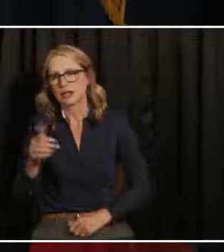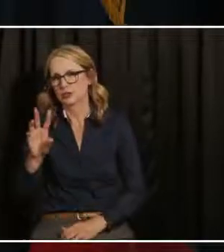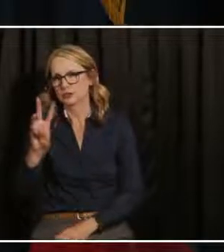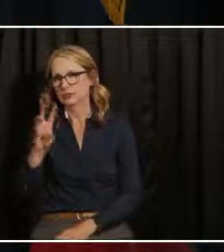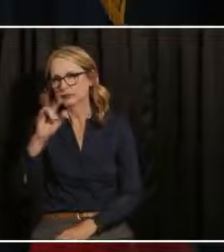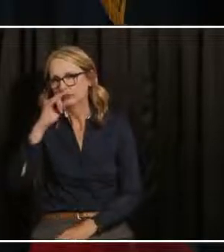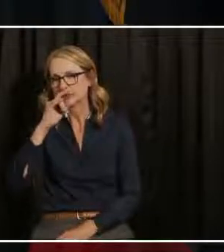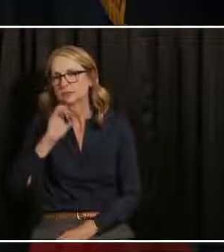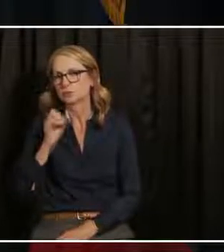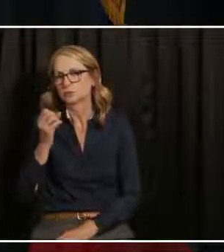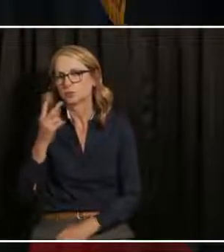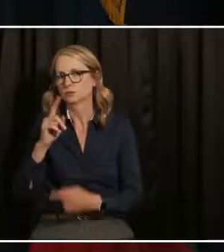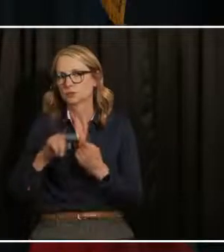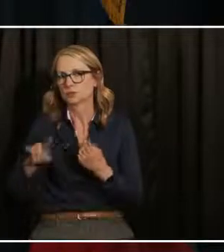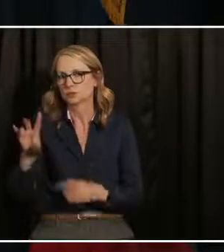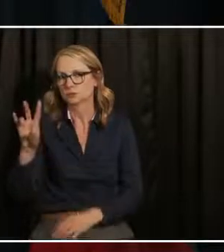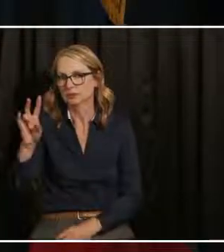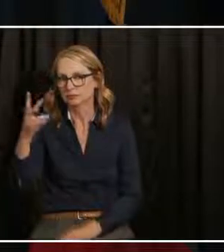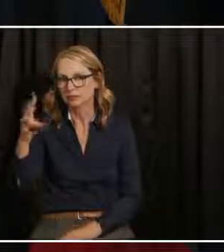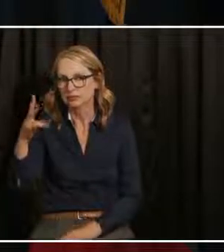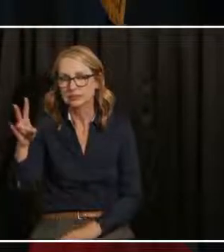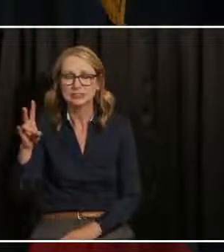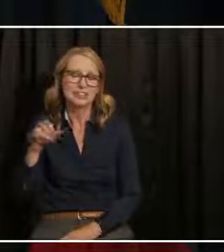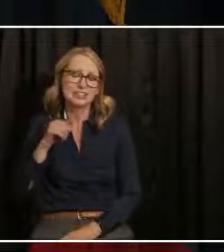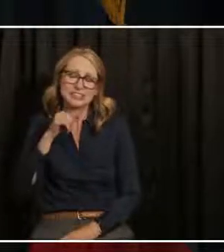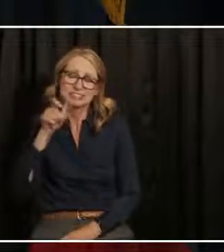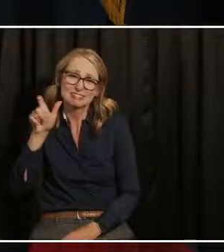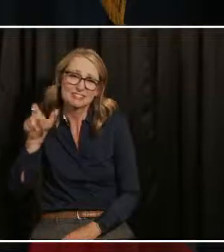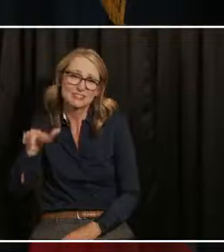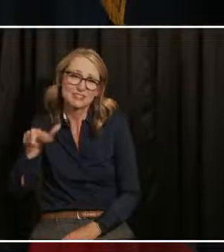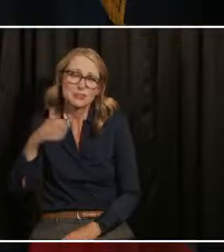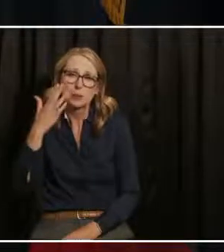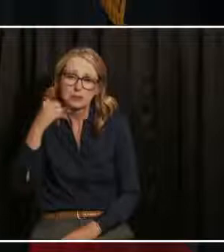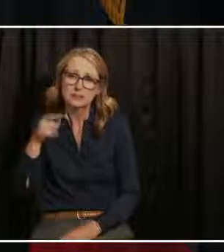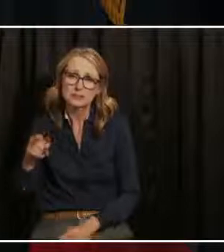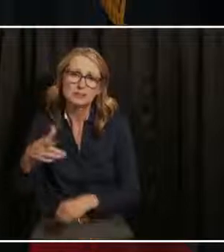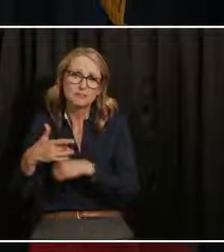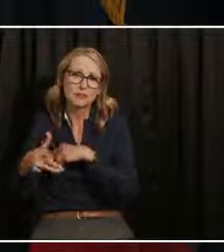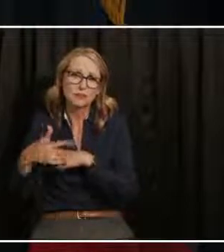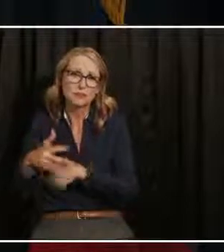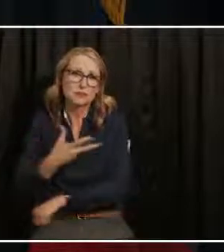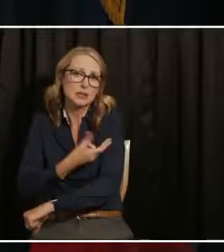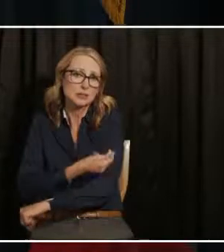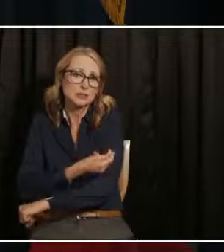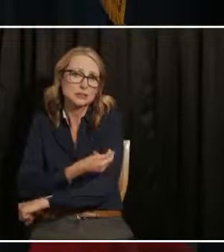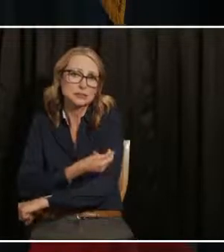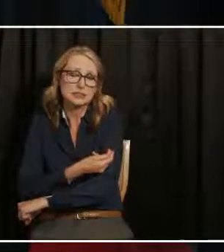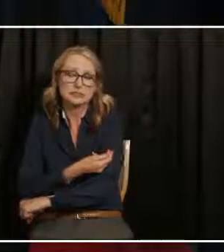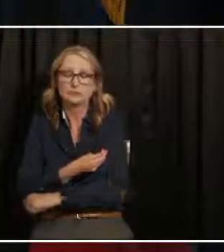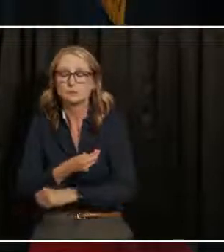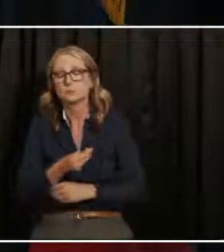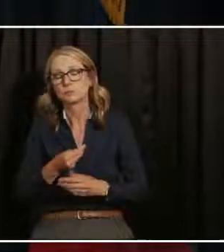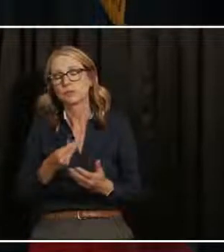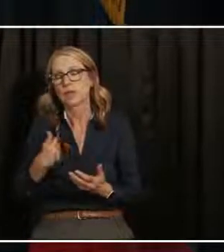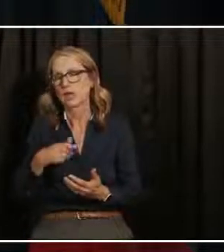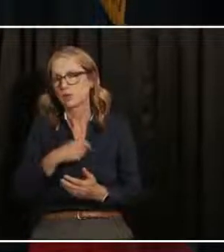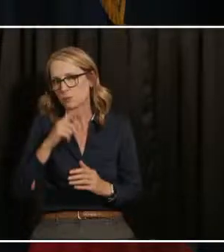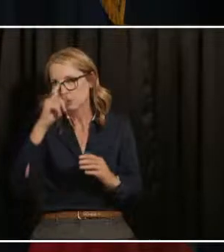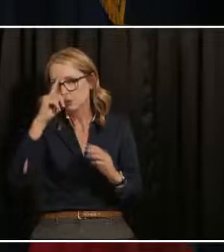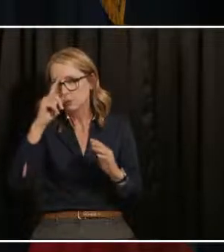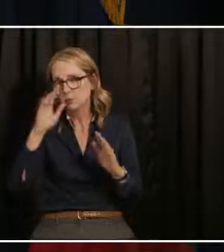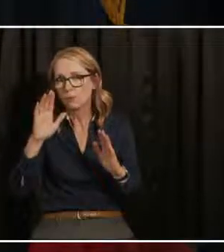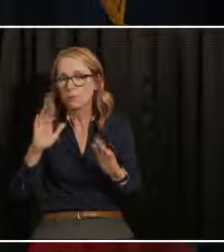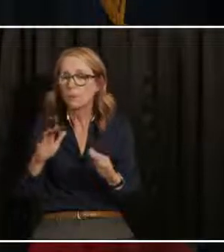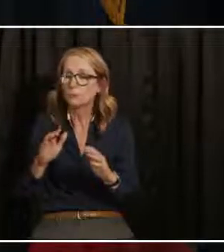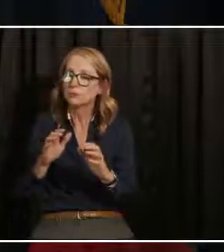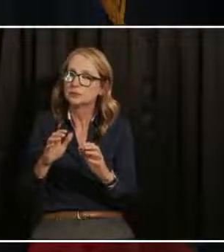unnecessary. Anybody who's 12 and up can be vaccinated. The vaccine is extremely effective in younger folks. We certainly hope, and I say that as